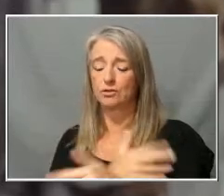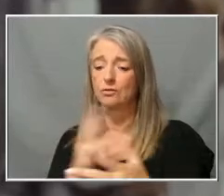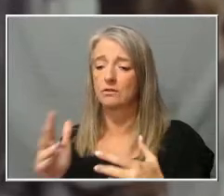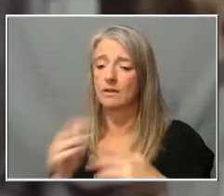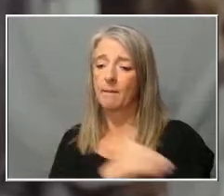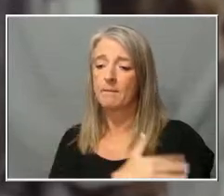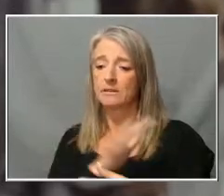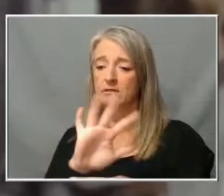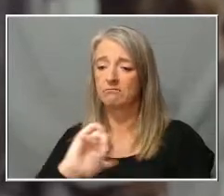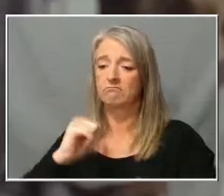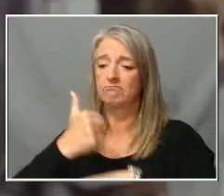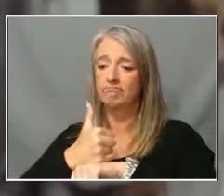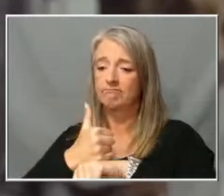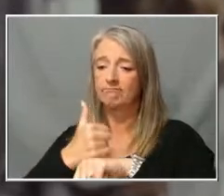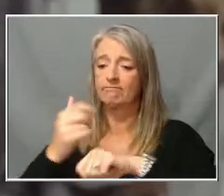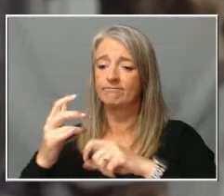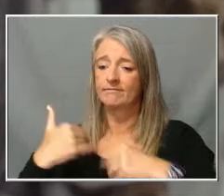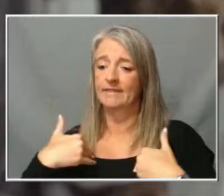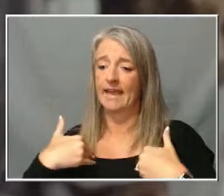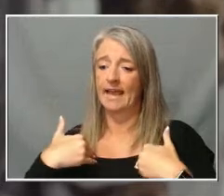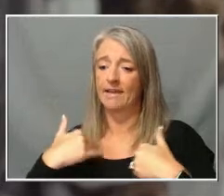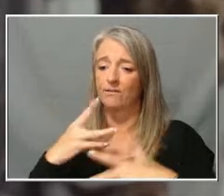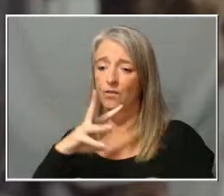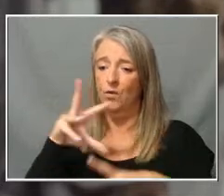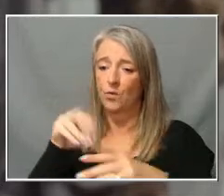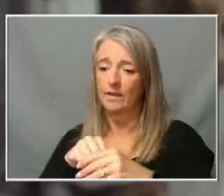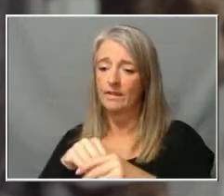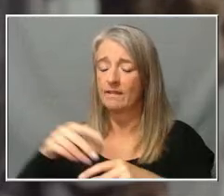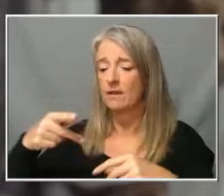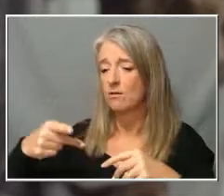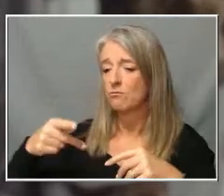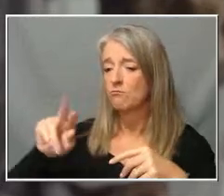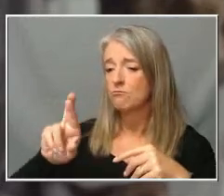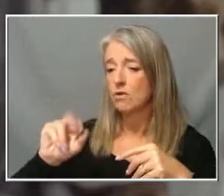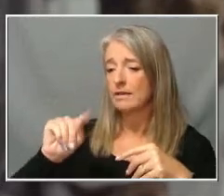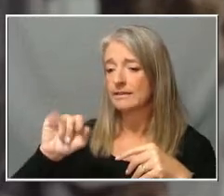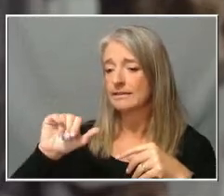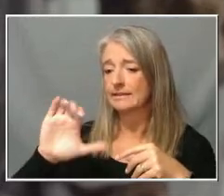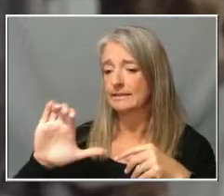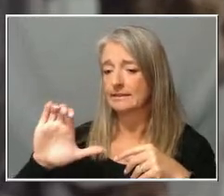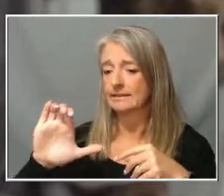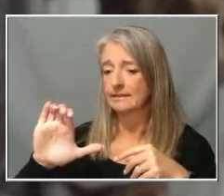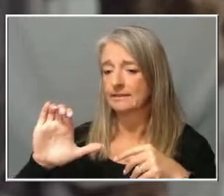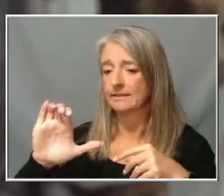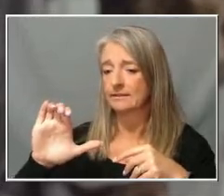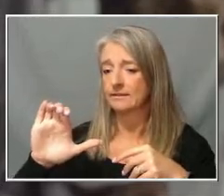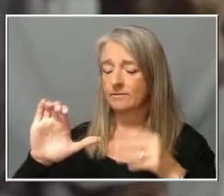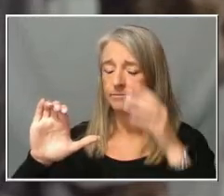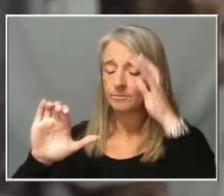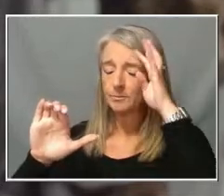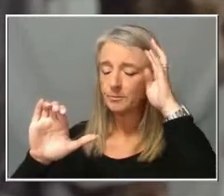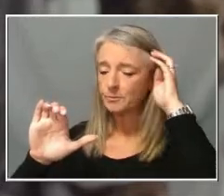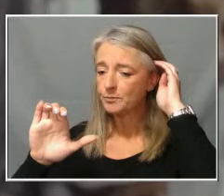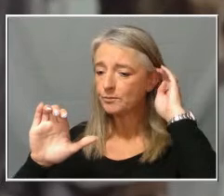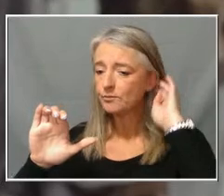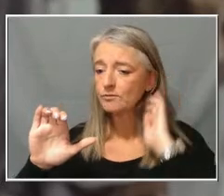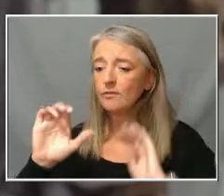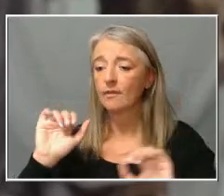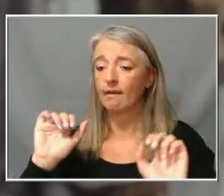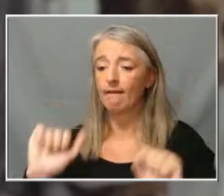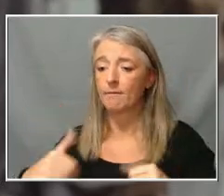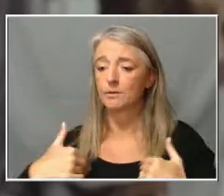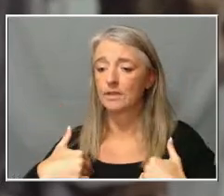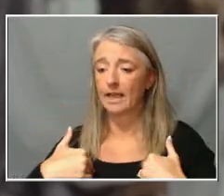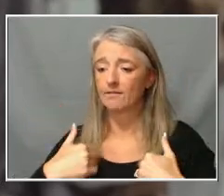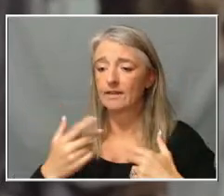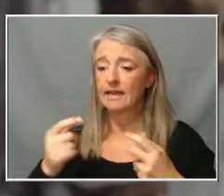we want it to have within the prosthesis, and this is the future of prosthetics, be able to have little electrodes